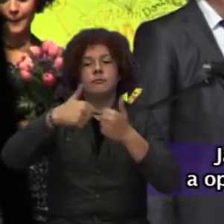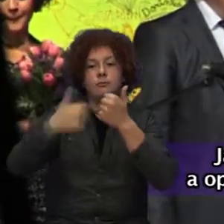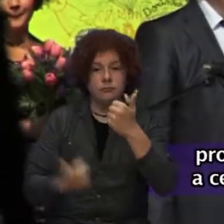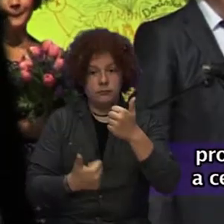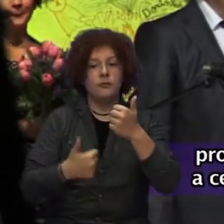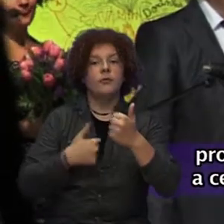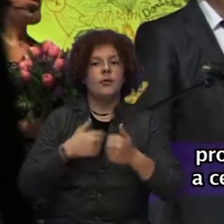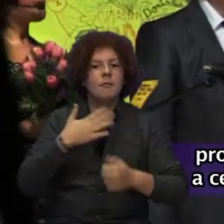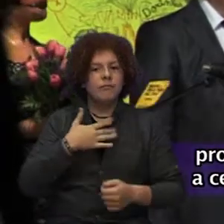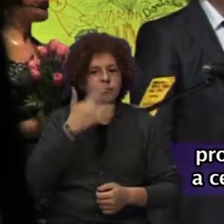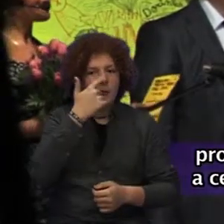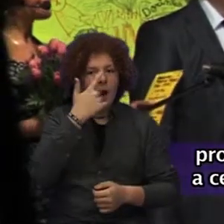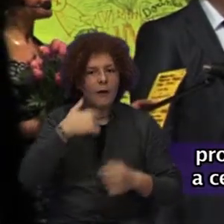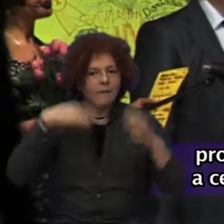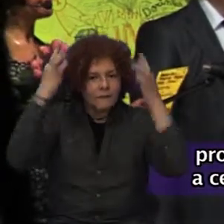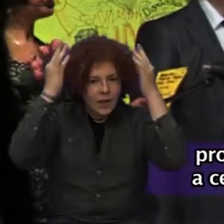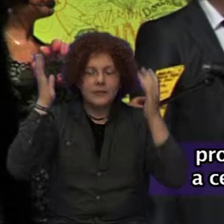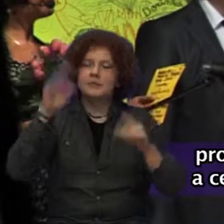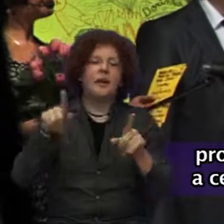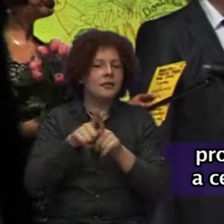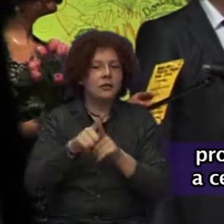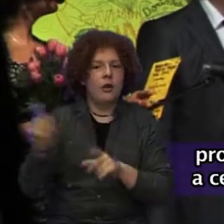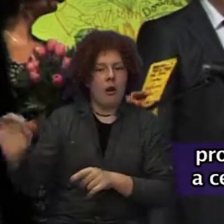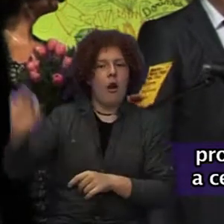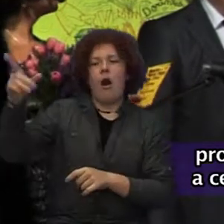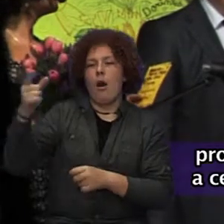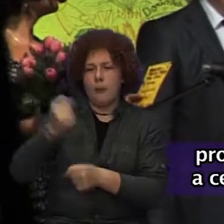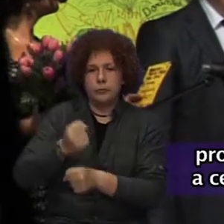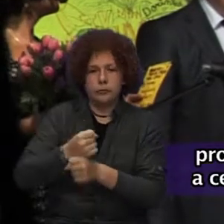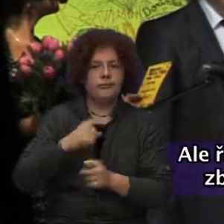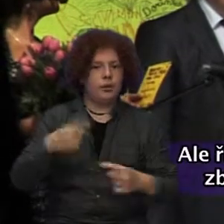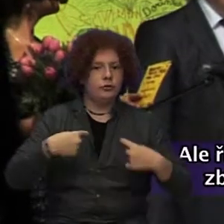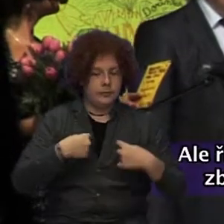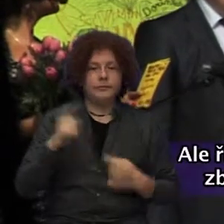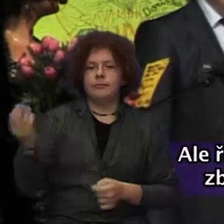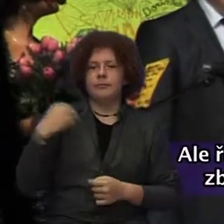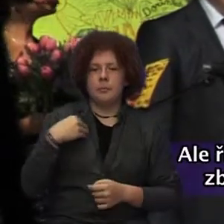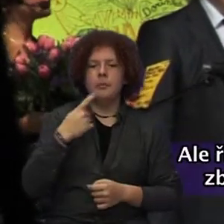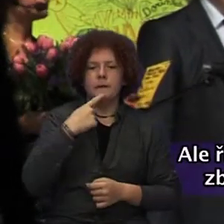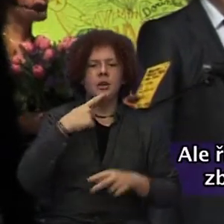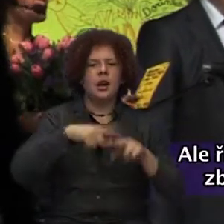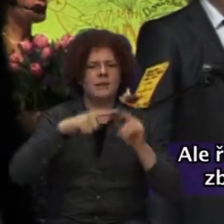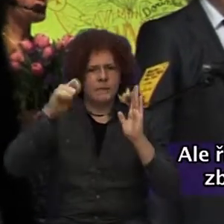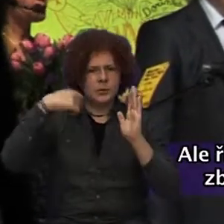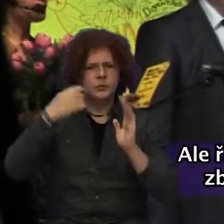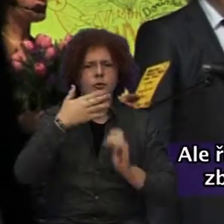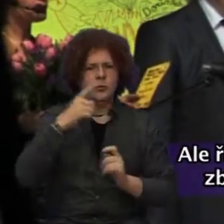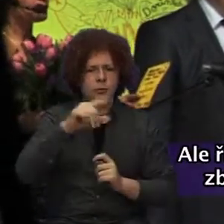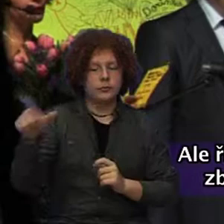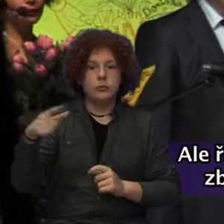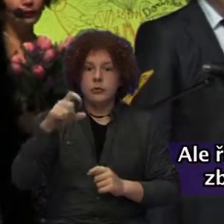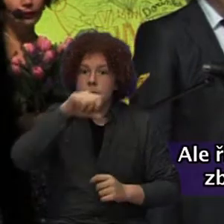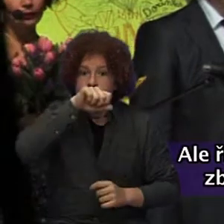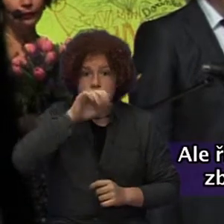He said Anafilm and the Czech Republic is his one of his favorite festivals in the world. I think you can see why from all